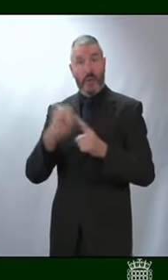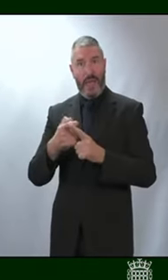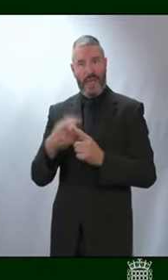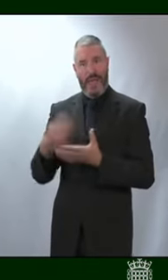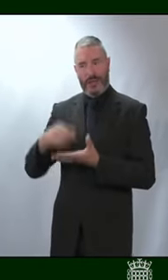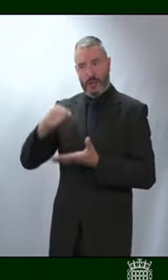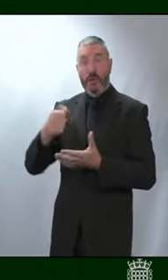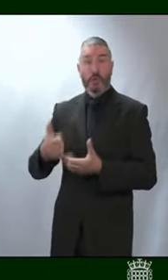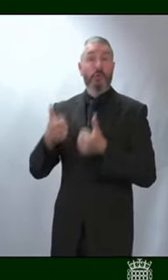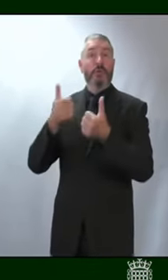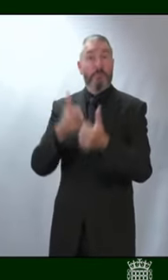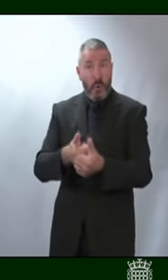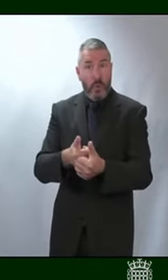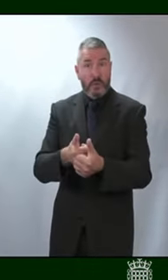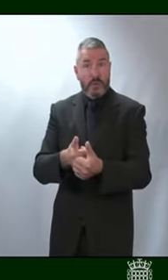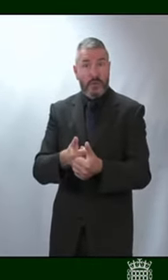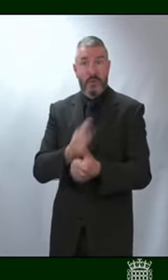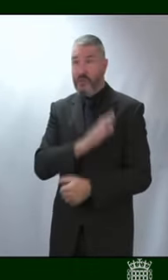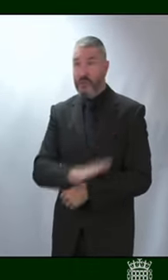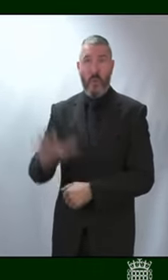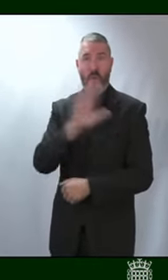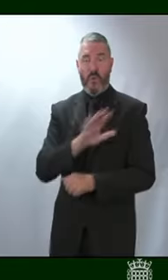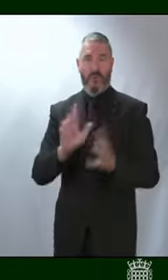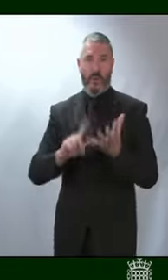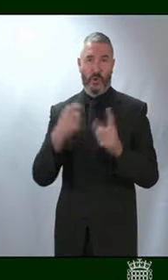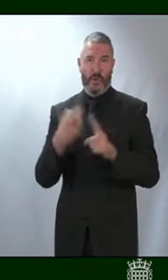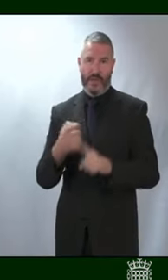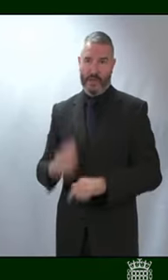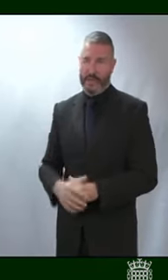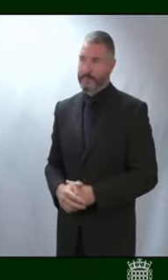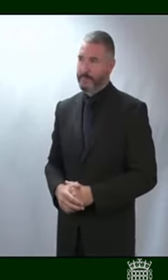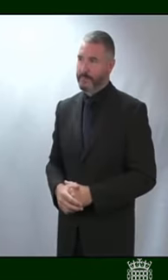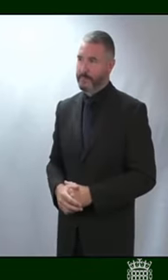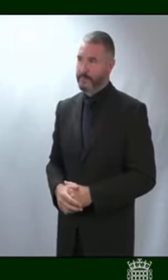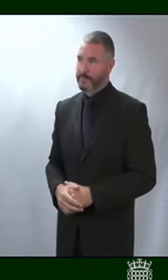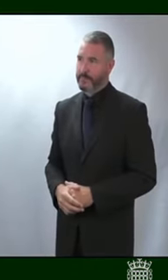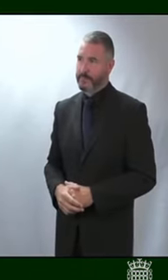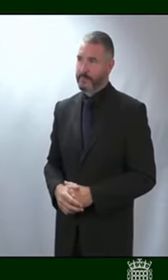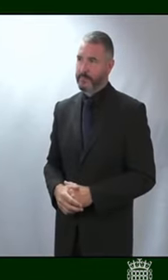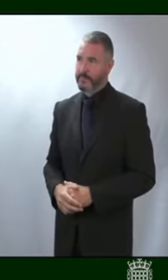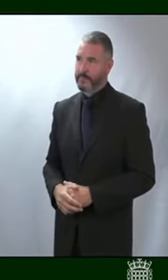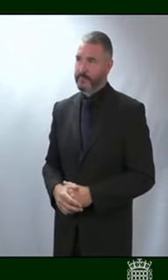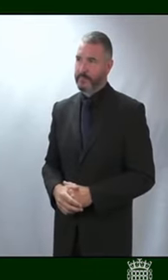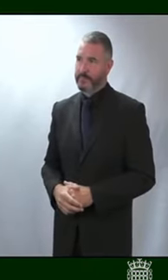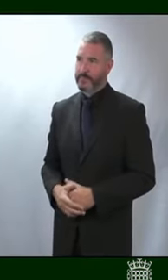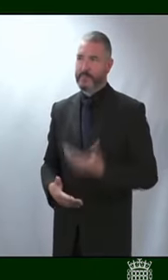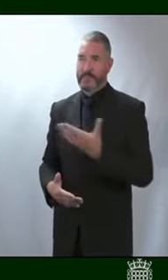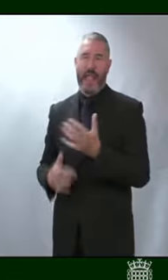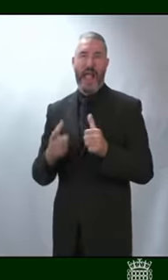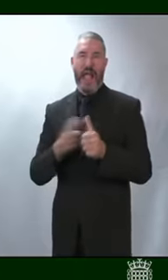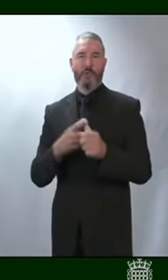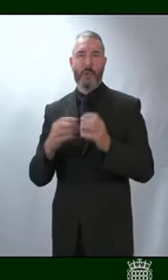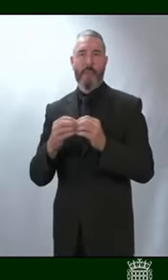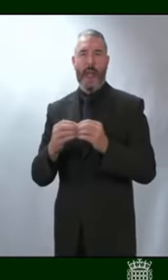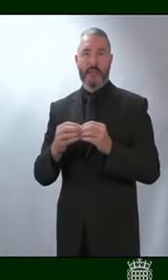to support people across the whole of our country. I suspect you might get a hug now from Andrew Bowen. Oh, well, I could